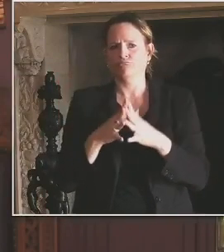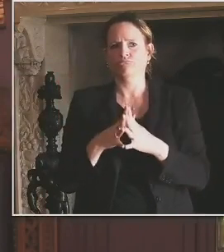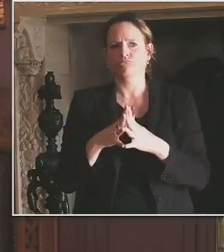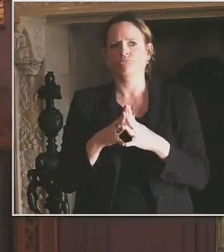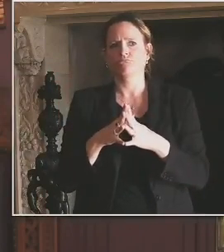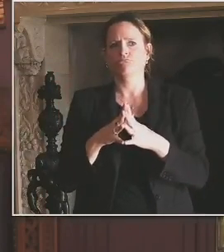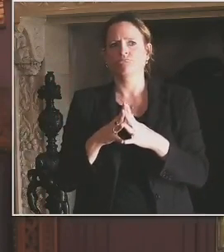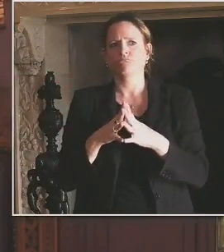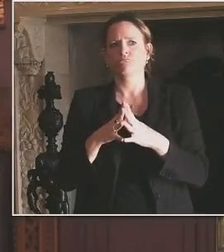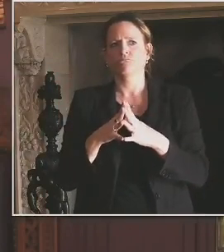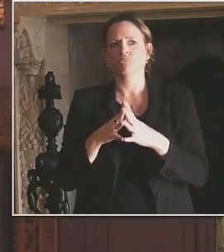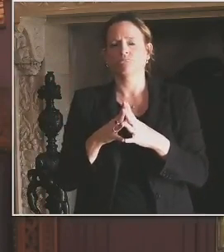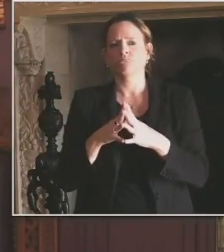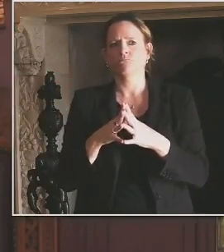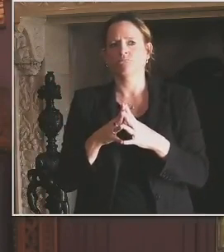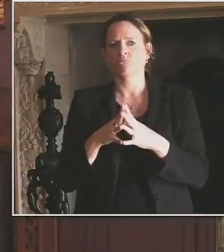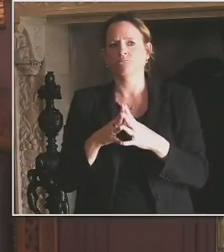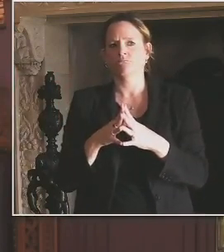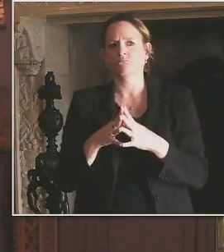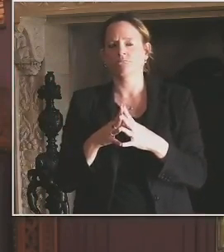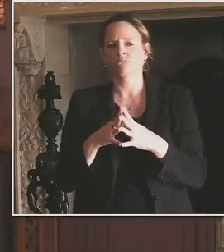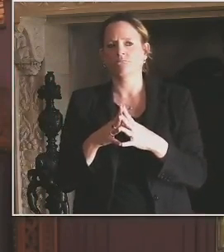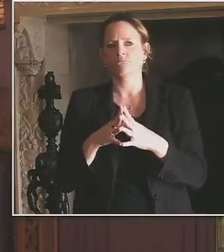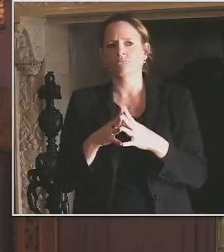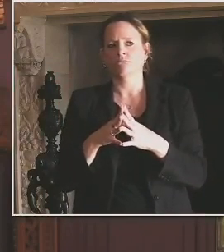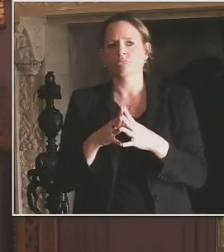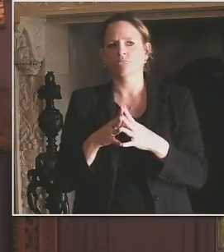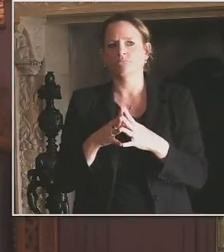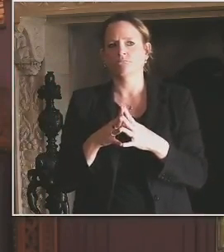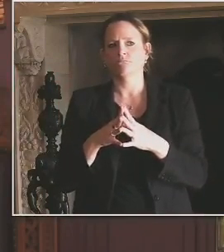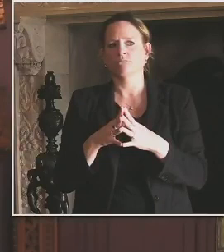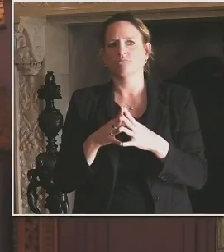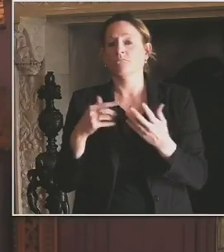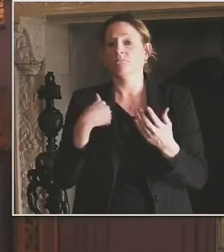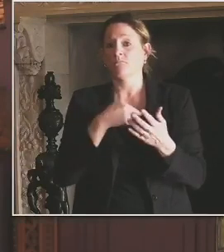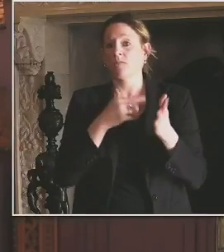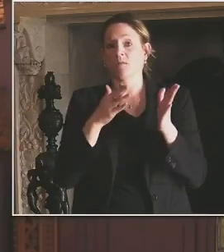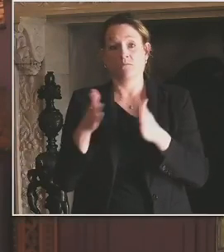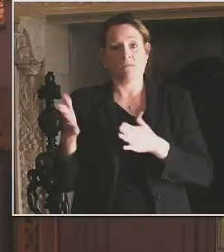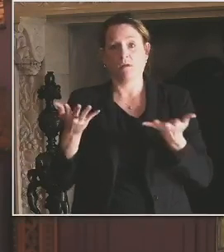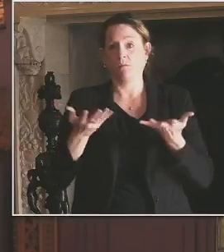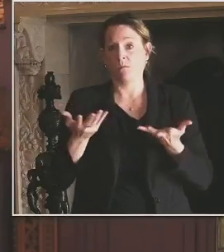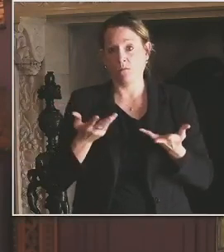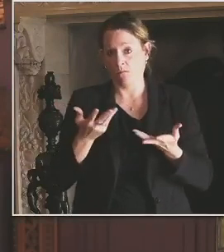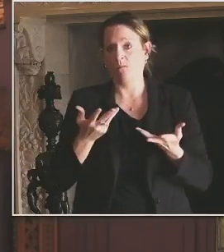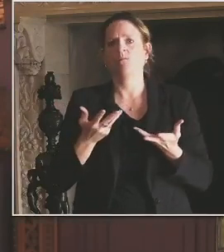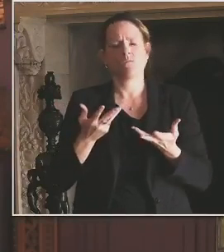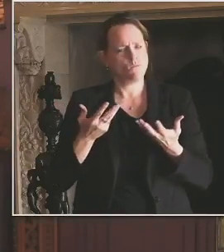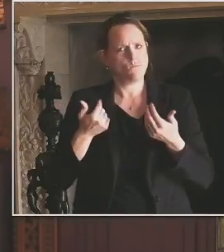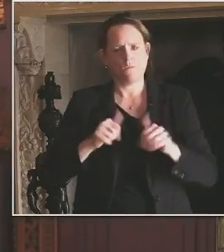to do whatever we can as we look at cutting our budget